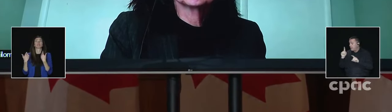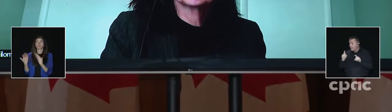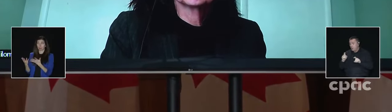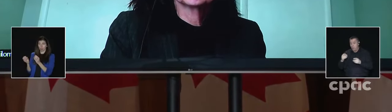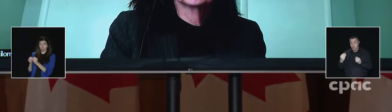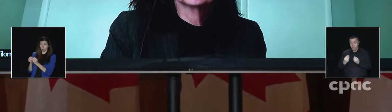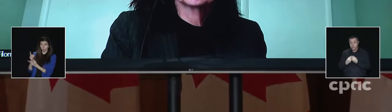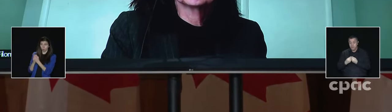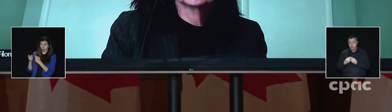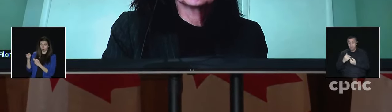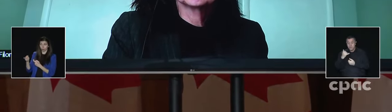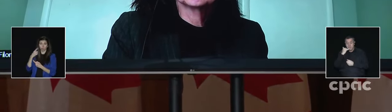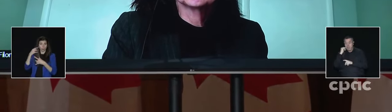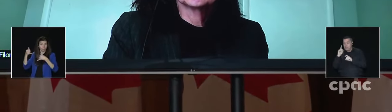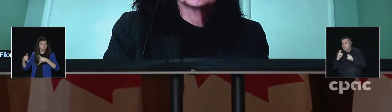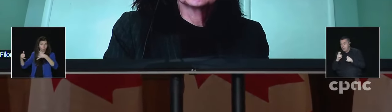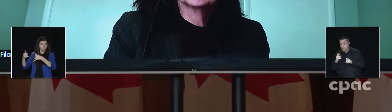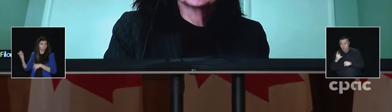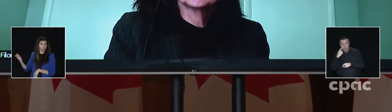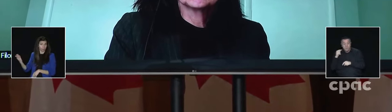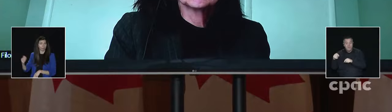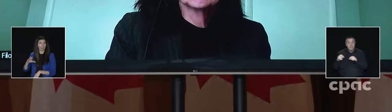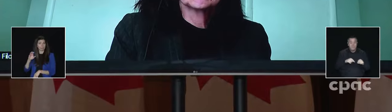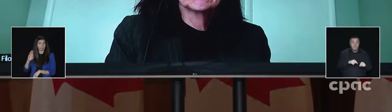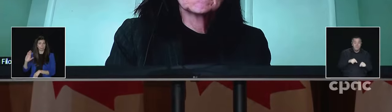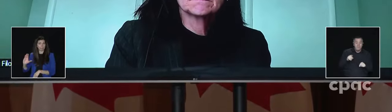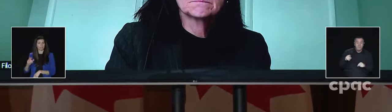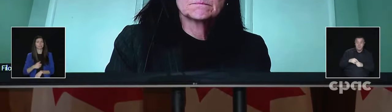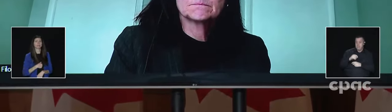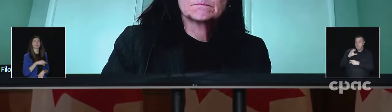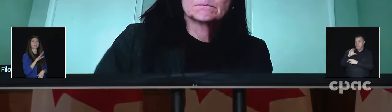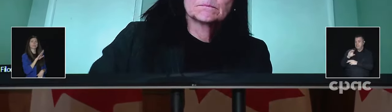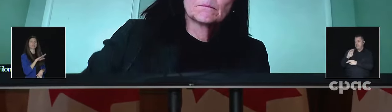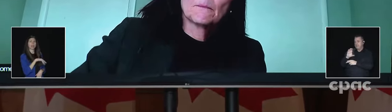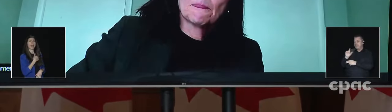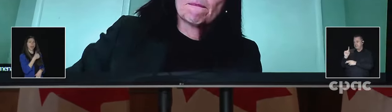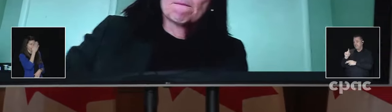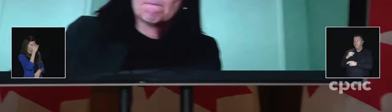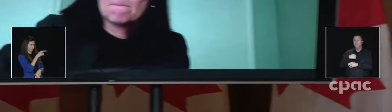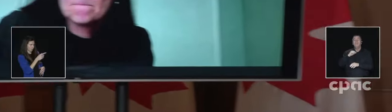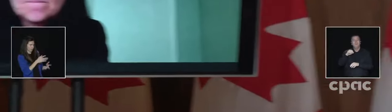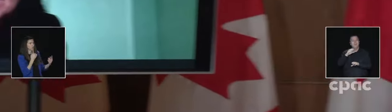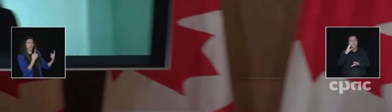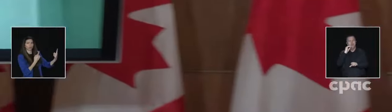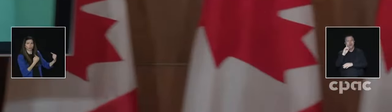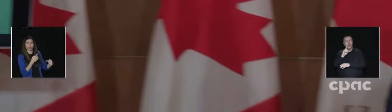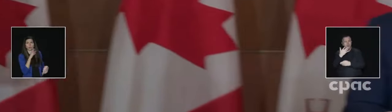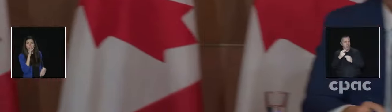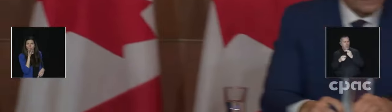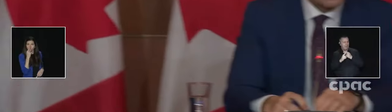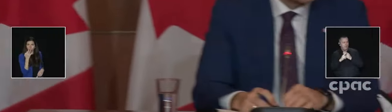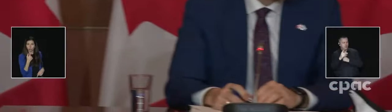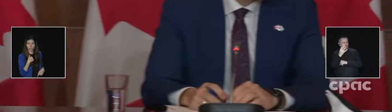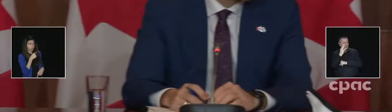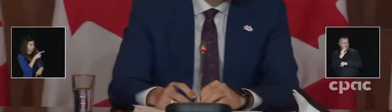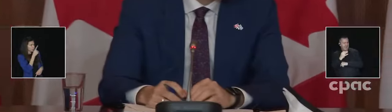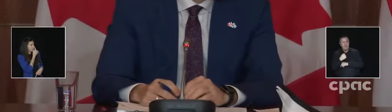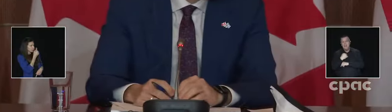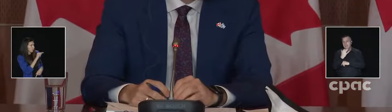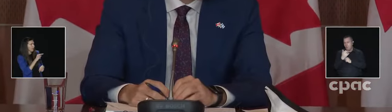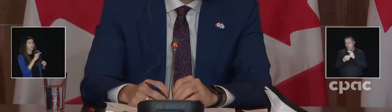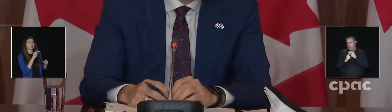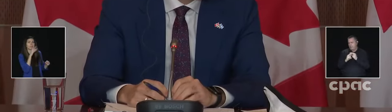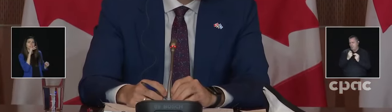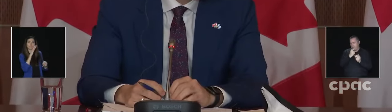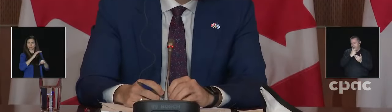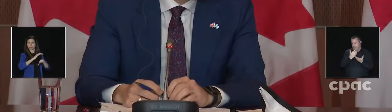CBC. Hi, Minister Duclos, you were asked this in French. I was just hoping to get you in English. Why are unvaccinated Canadians